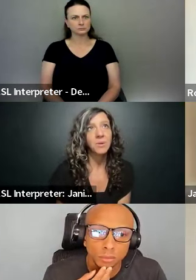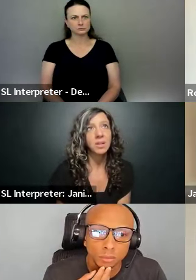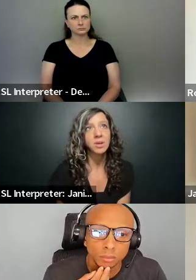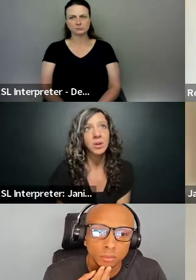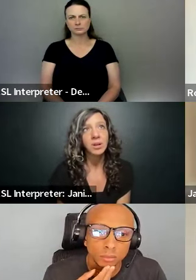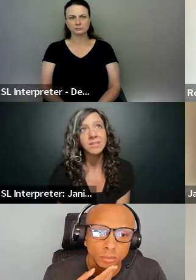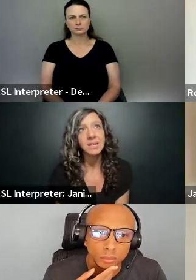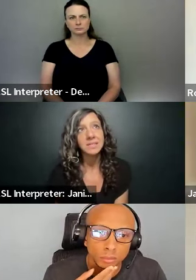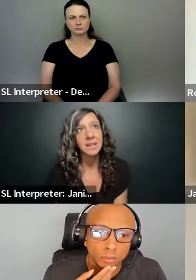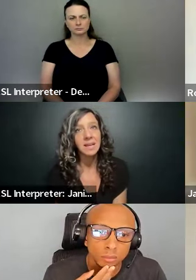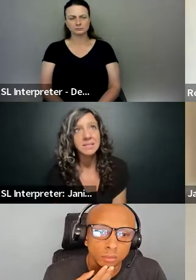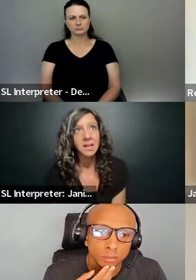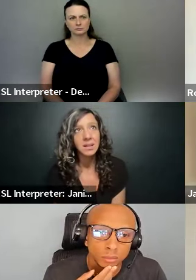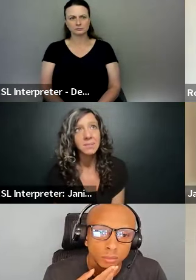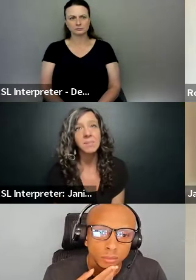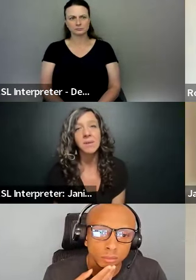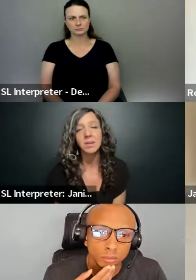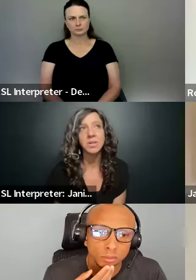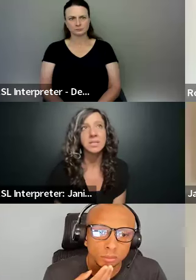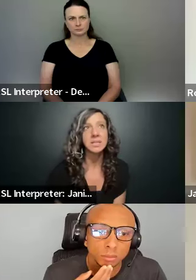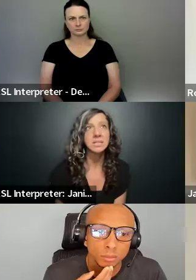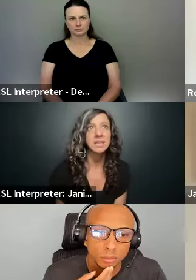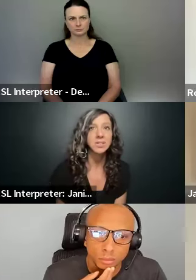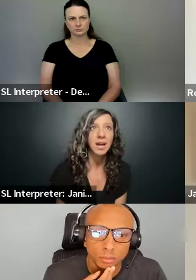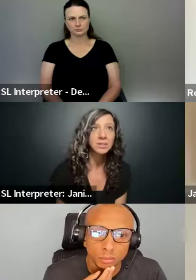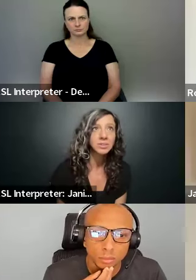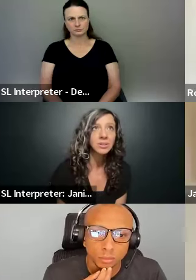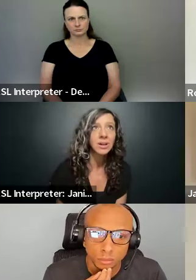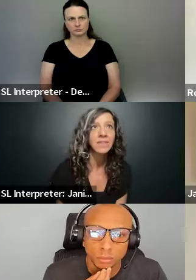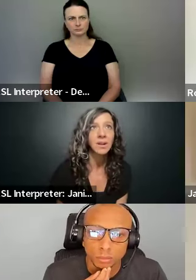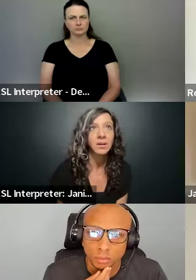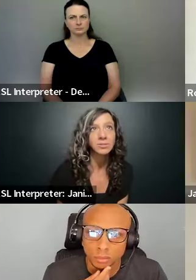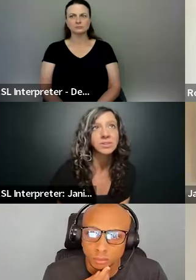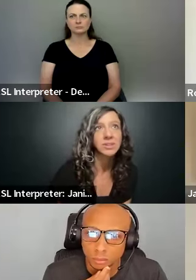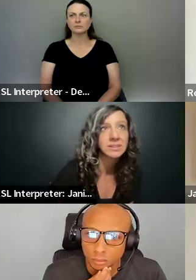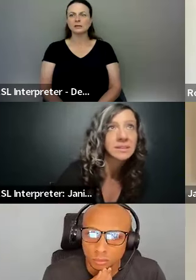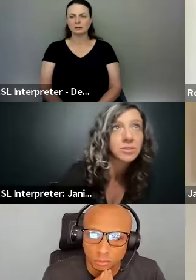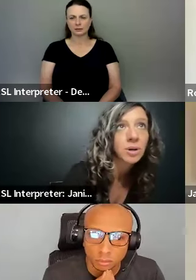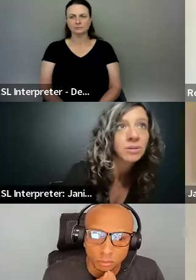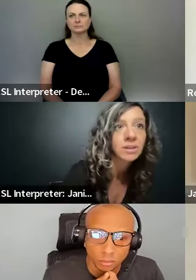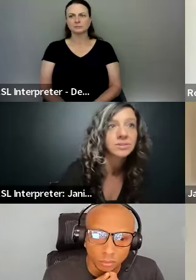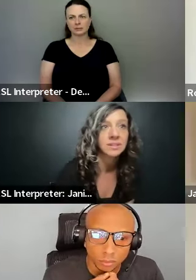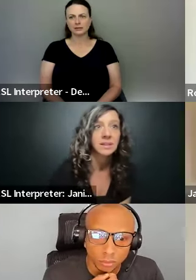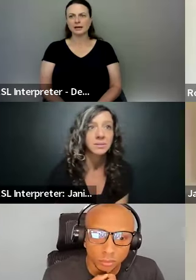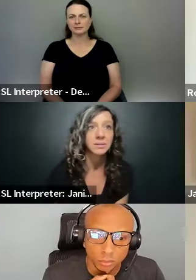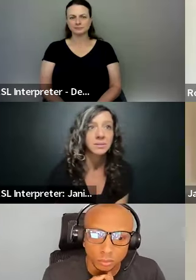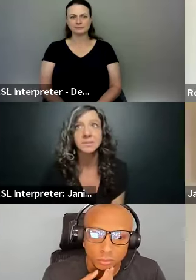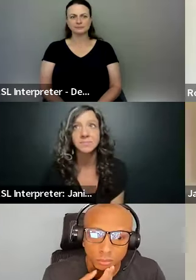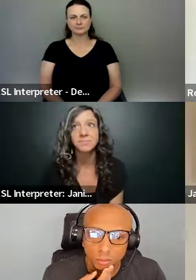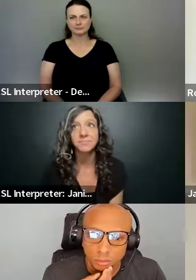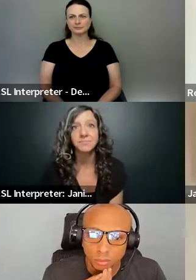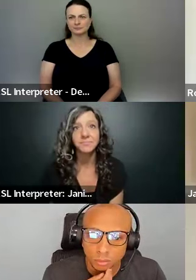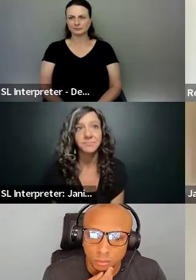I feel like we could learn the signs in ASL, maybe translated into international, and then also then translated into our own country's sign language.